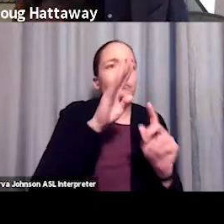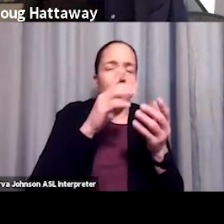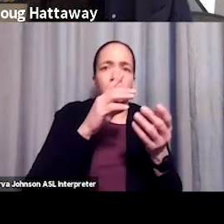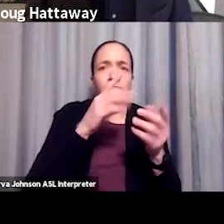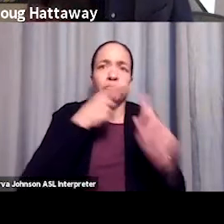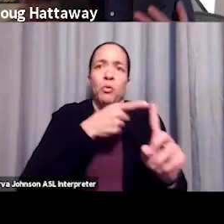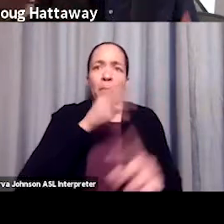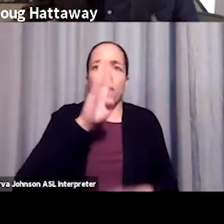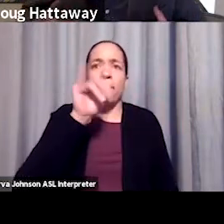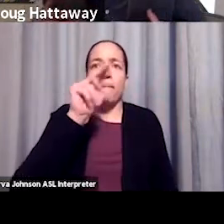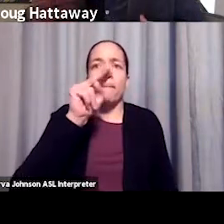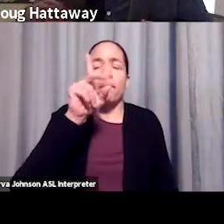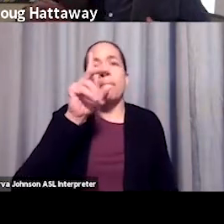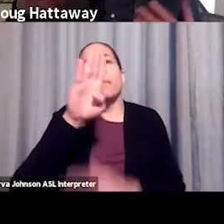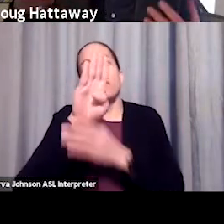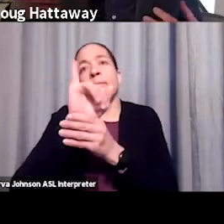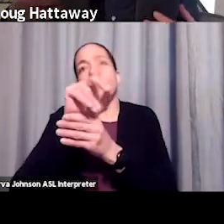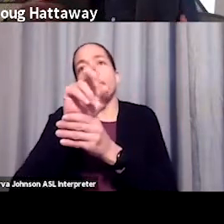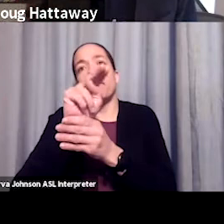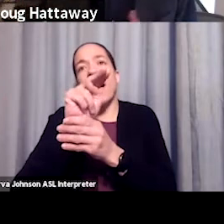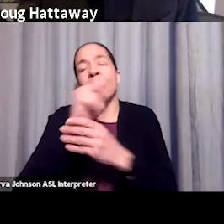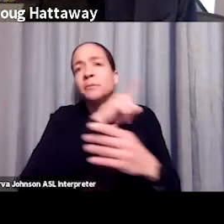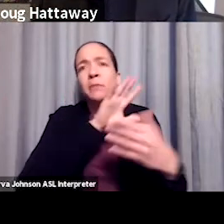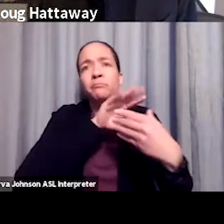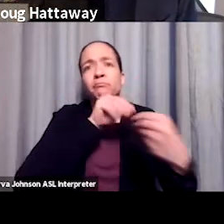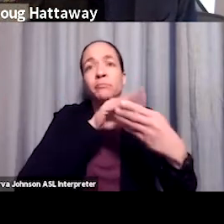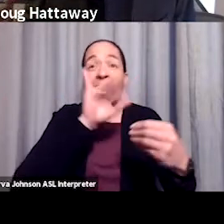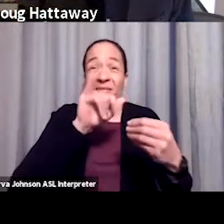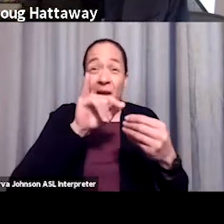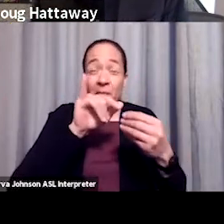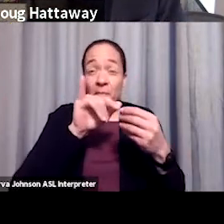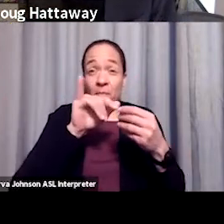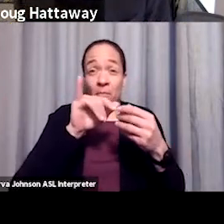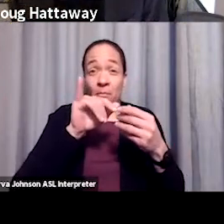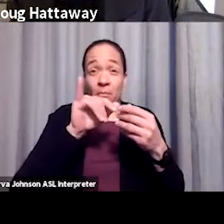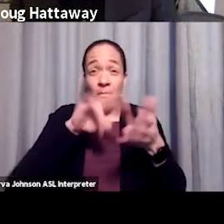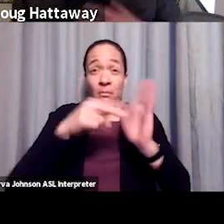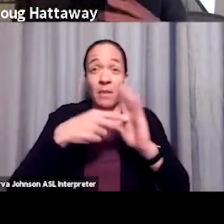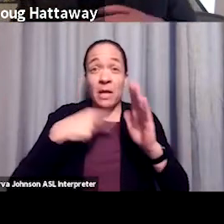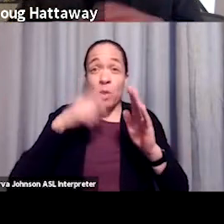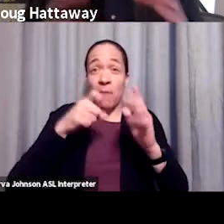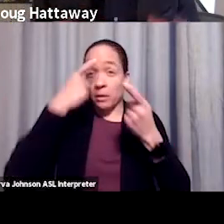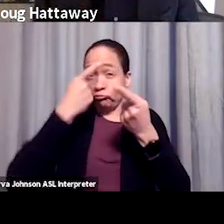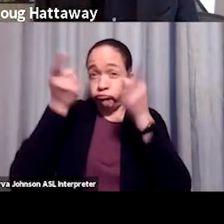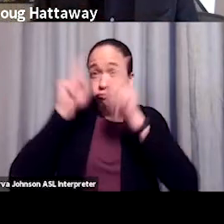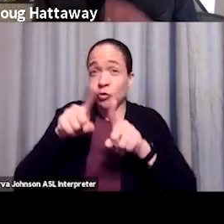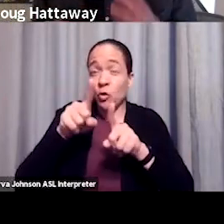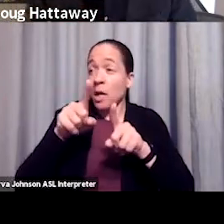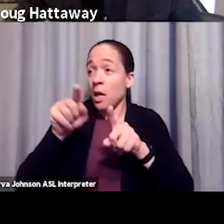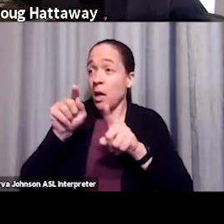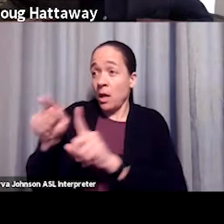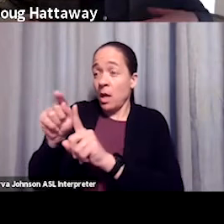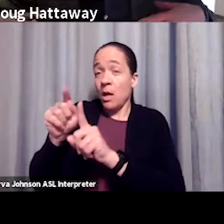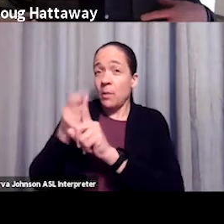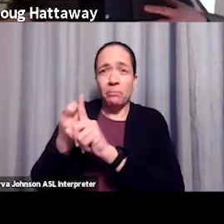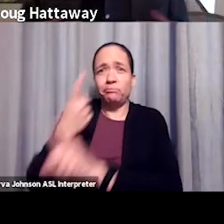didn't hear him talking about that means we are trying to make nice with, right-wing extremists. What he was talking about, he